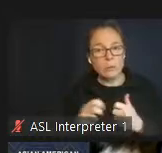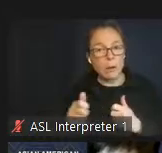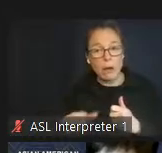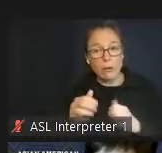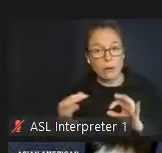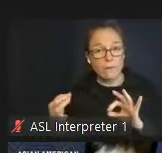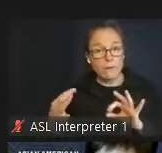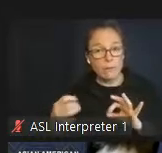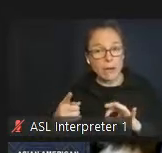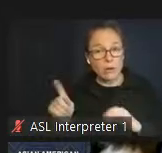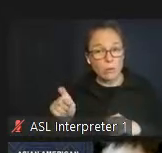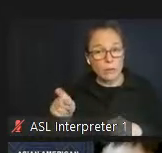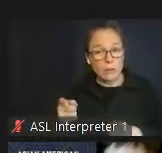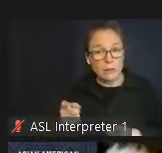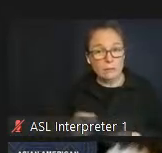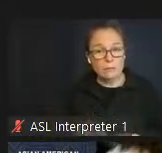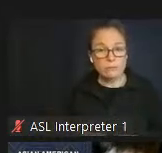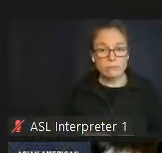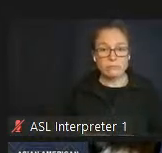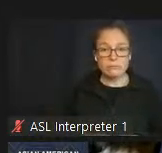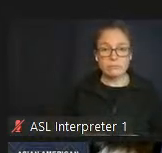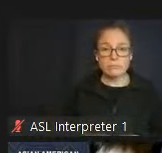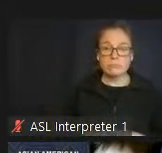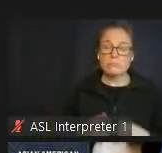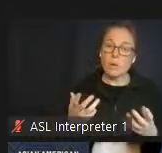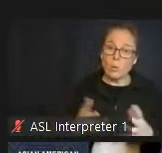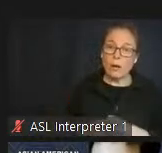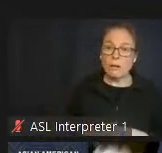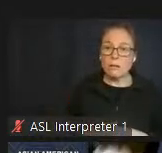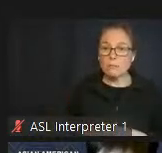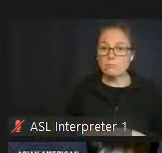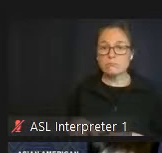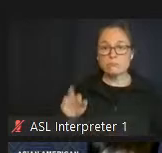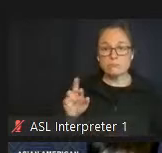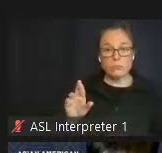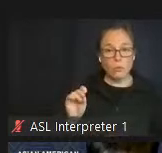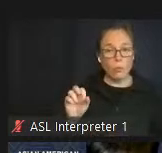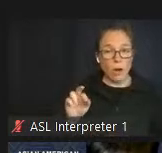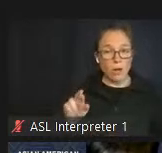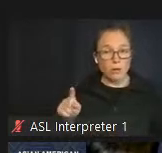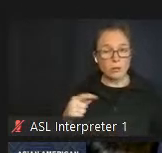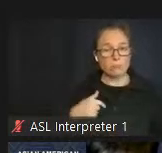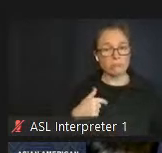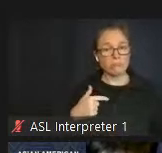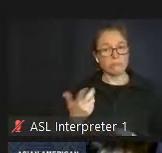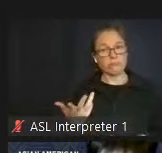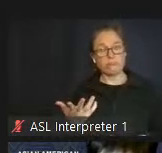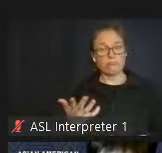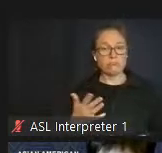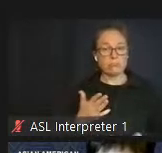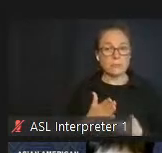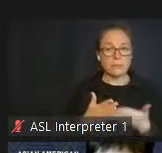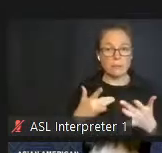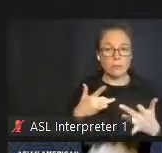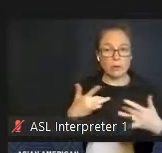points? Well, I think, Commissioner Rogers, I think concerns on